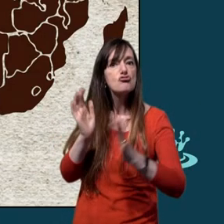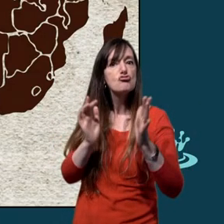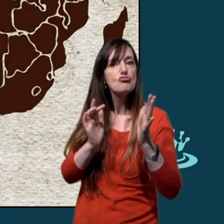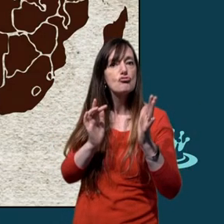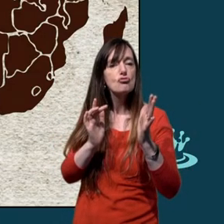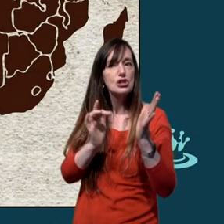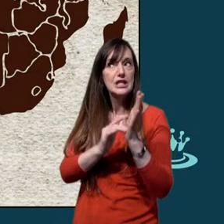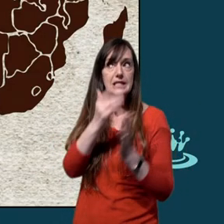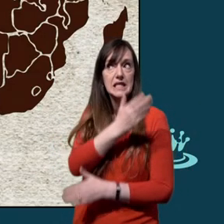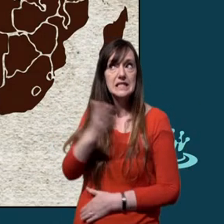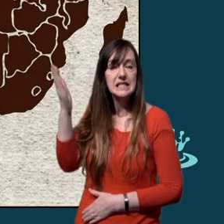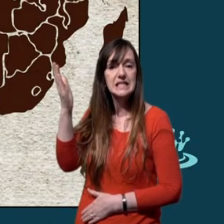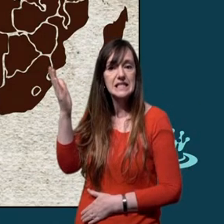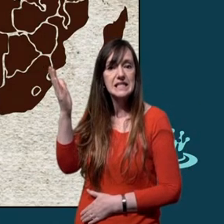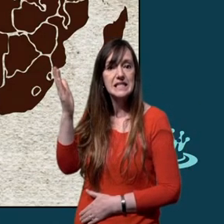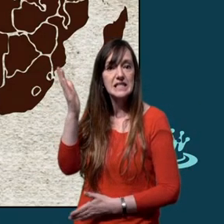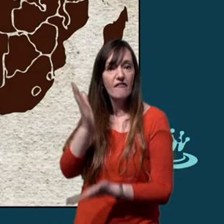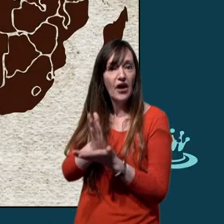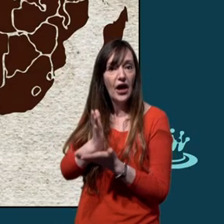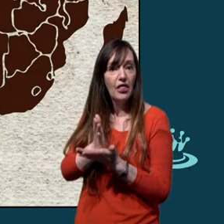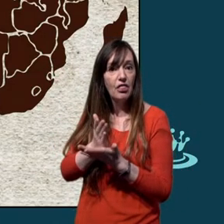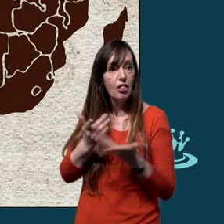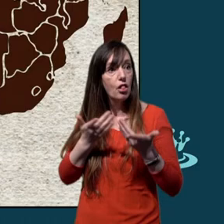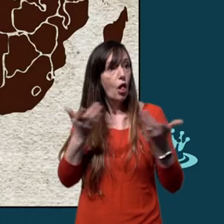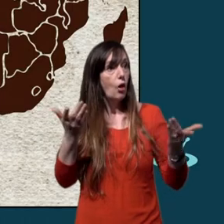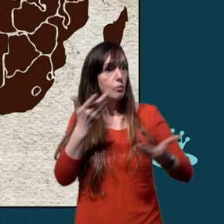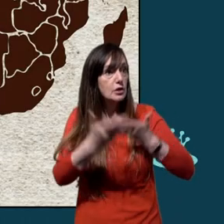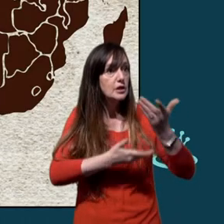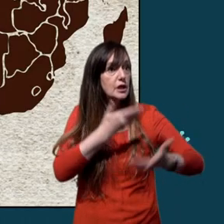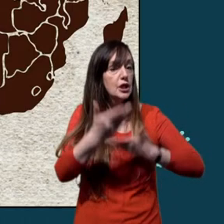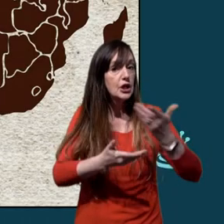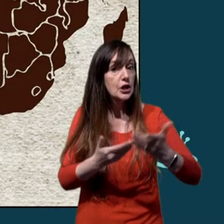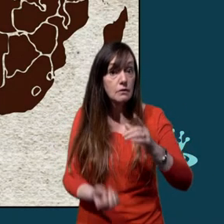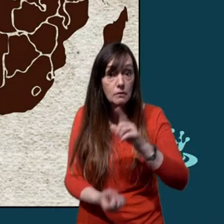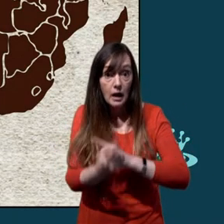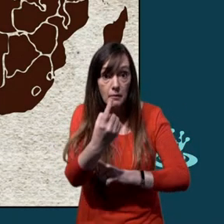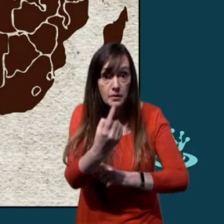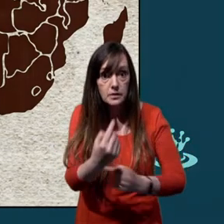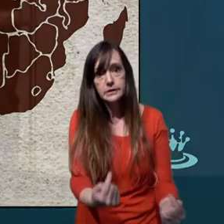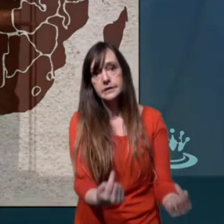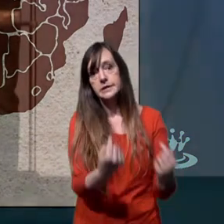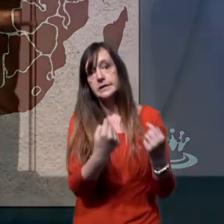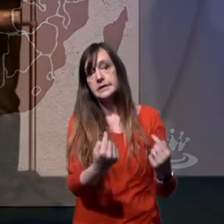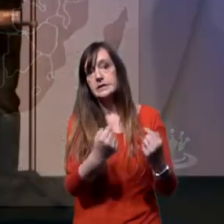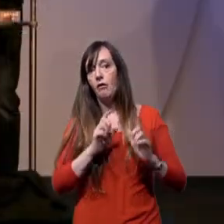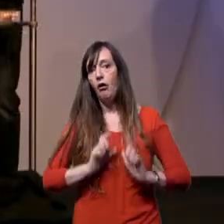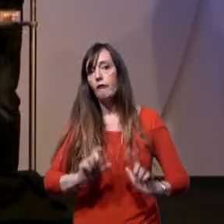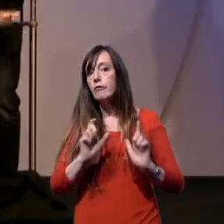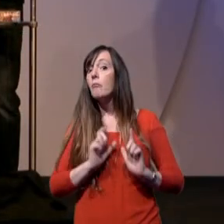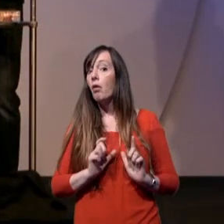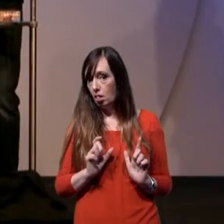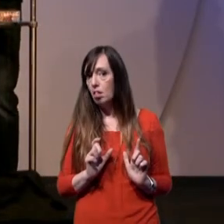we believe, then there will be times when that becomes uncomfortable, even